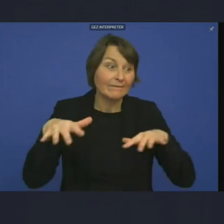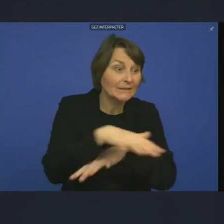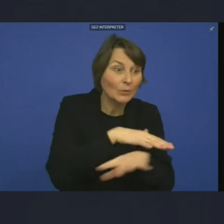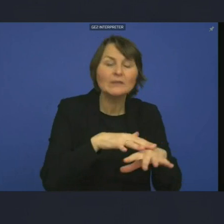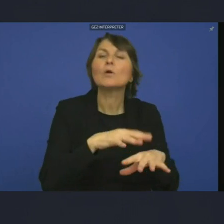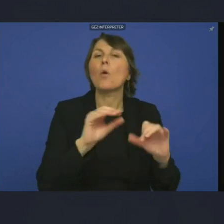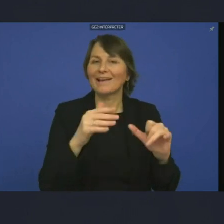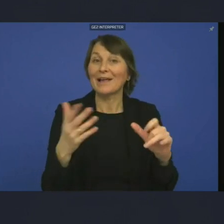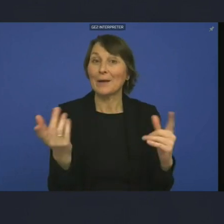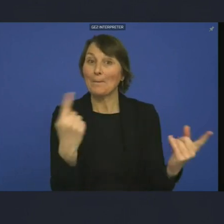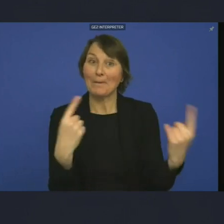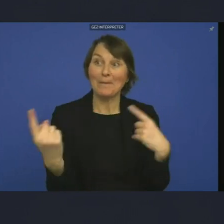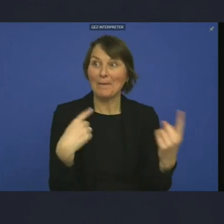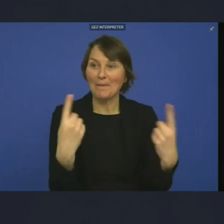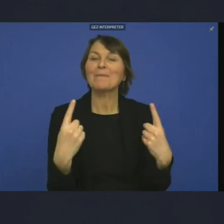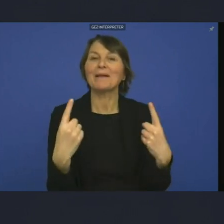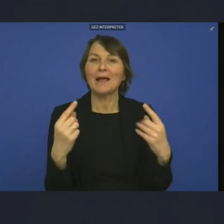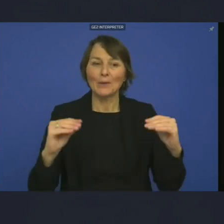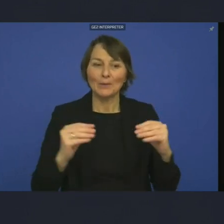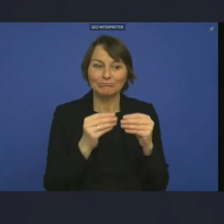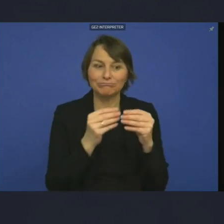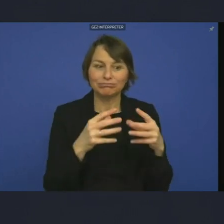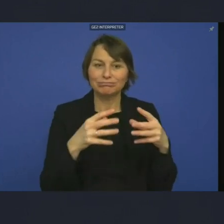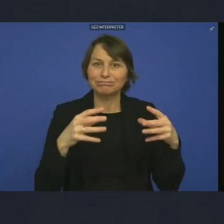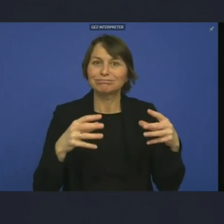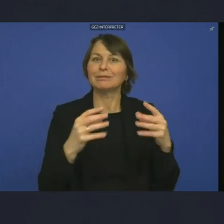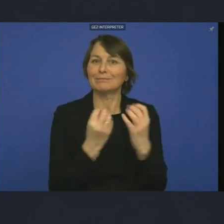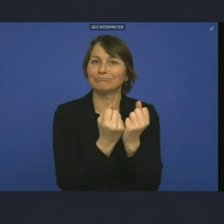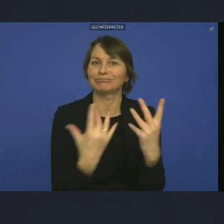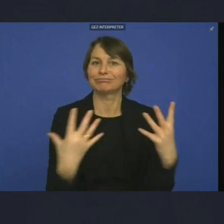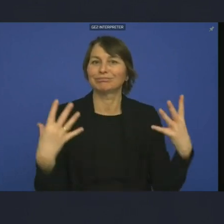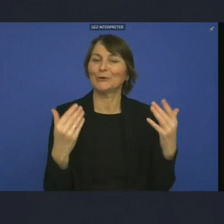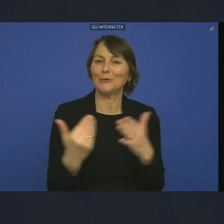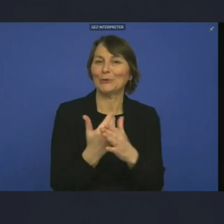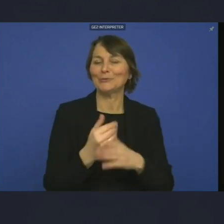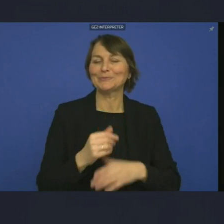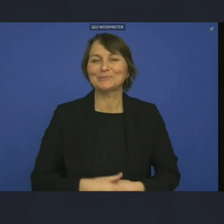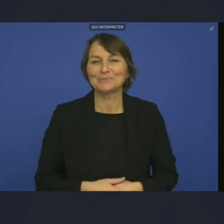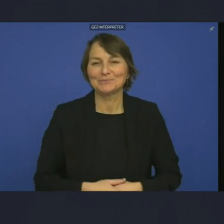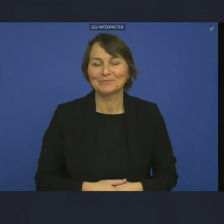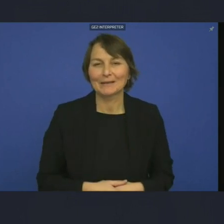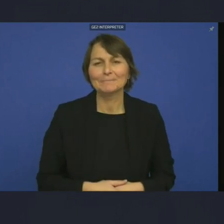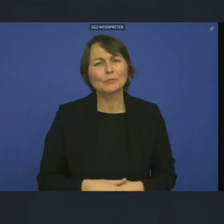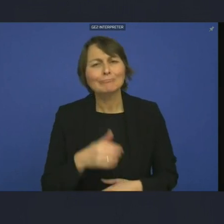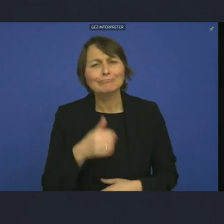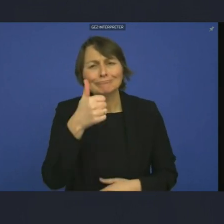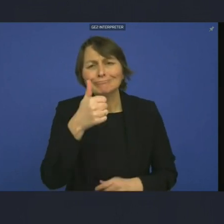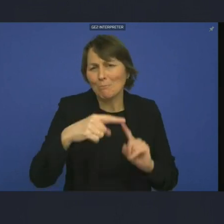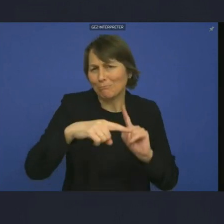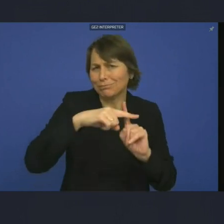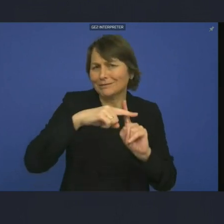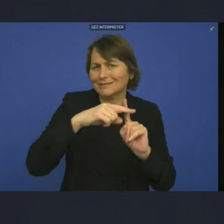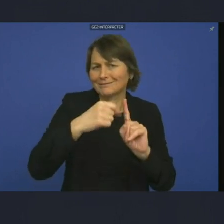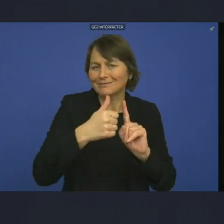to allow new possibilities. And thirdly, also it was good for returners who